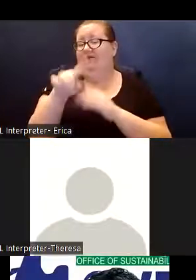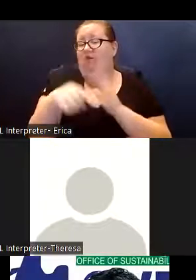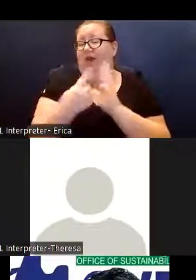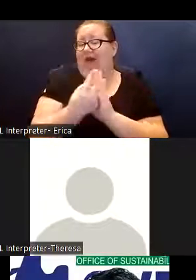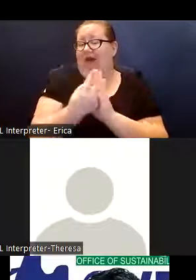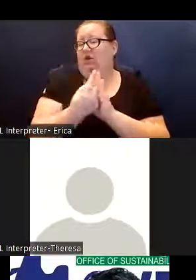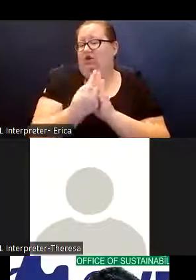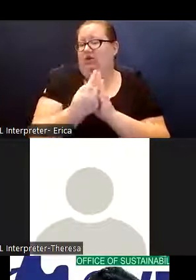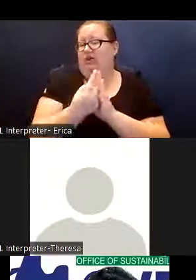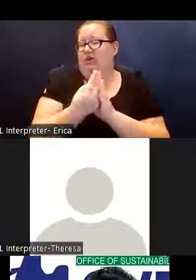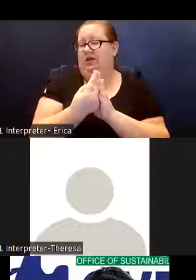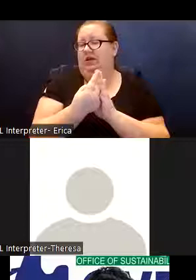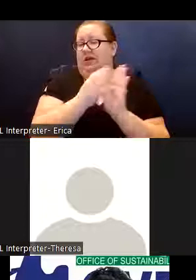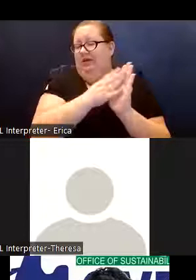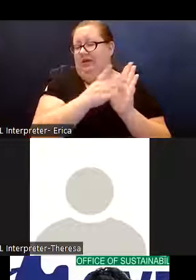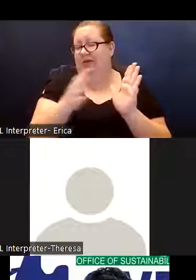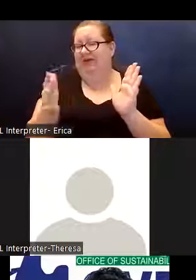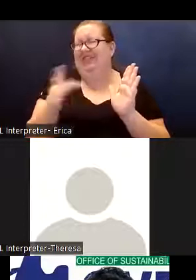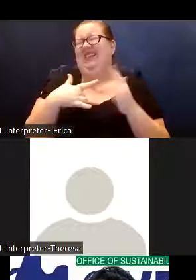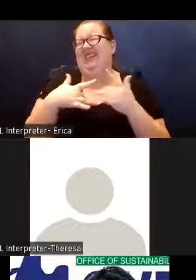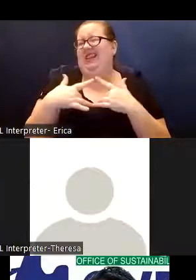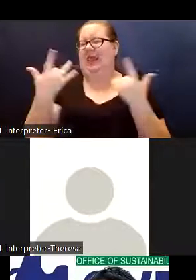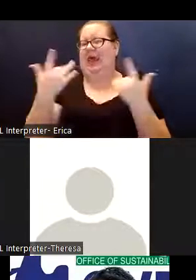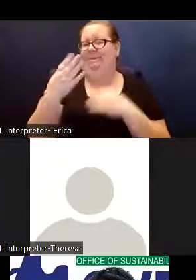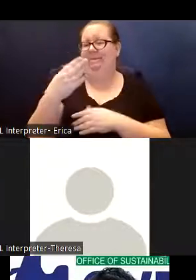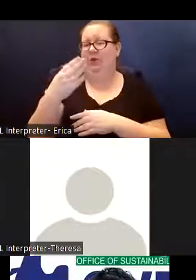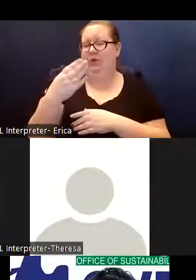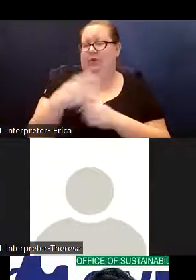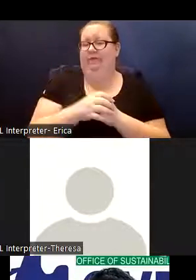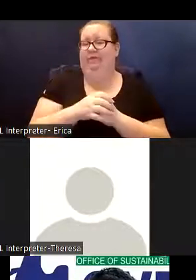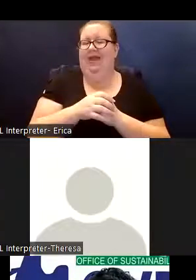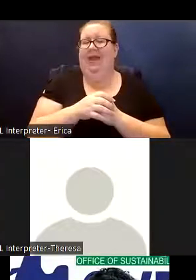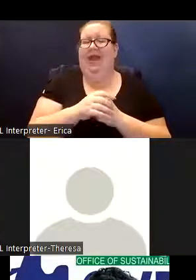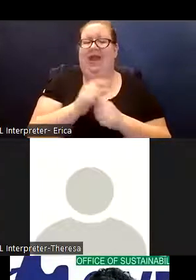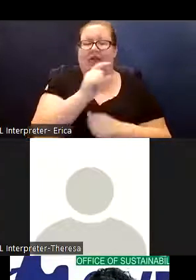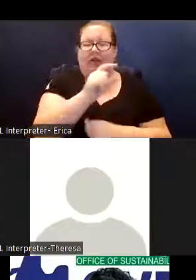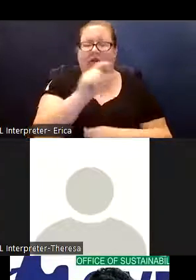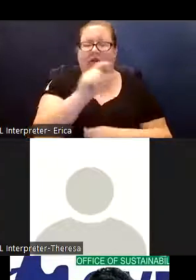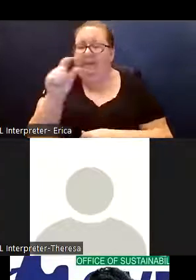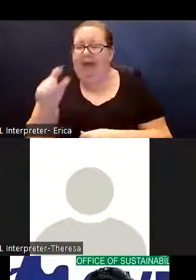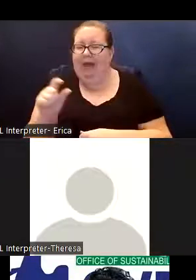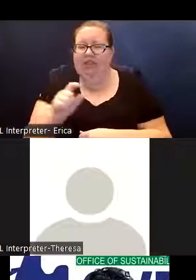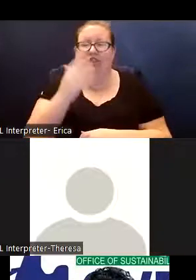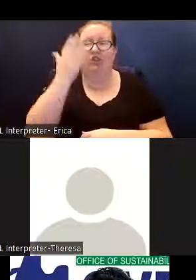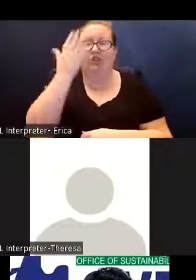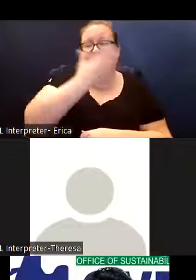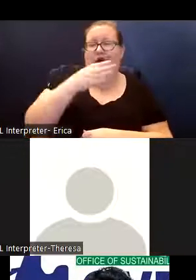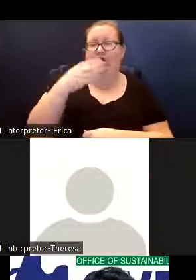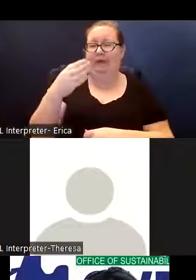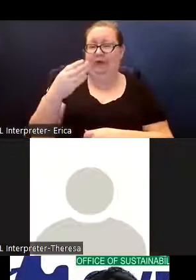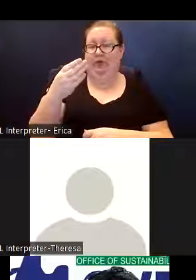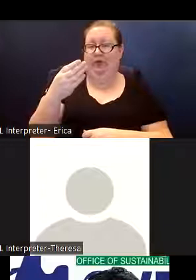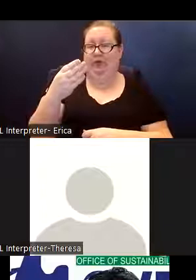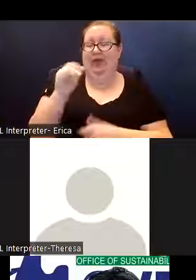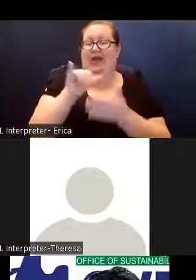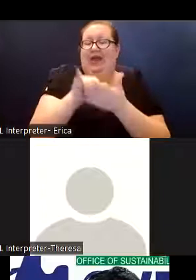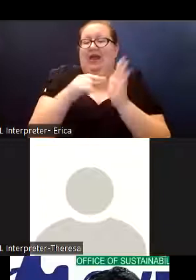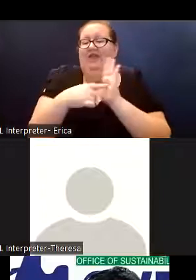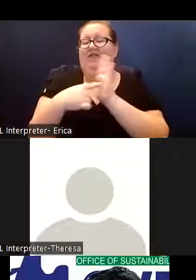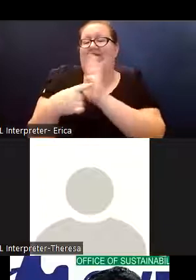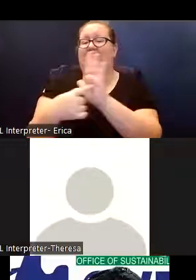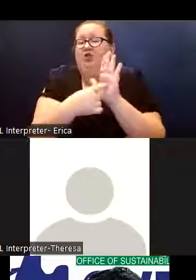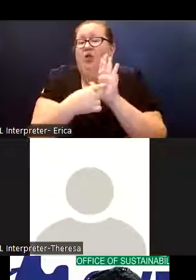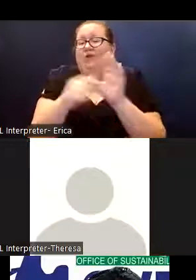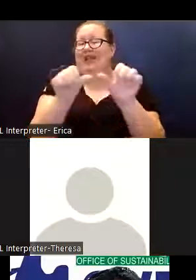That's the sort of lighter color blue. And then there are little patches of the darker color blue, which show areas